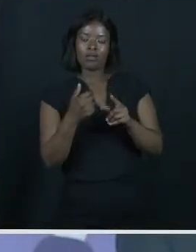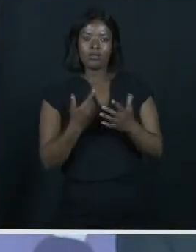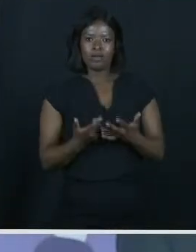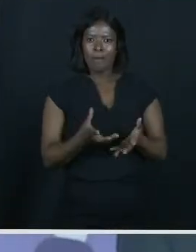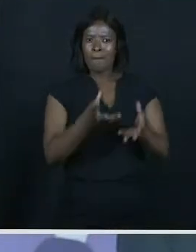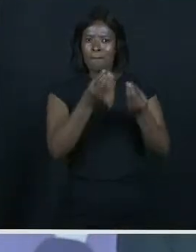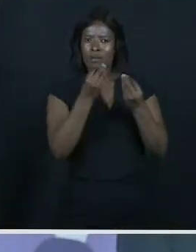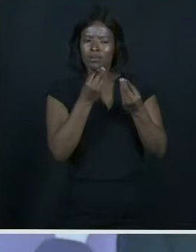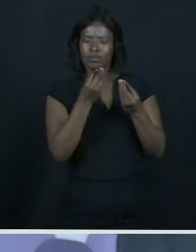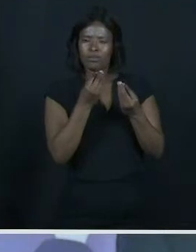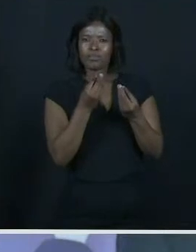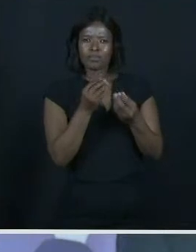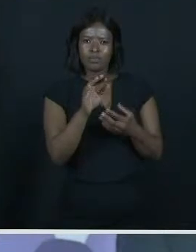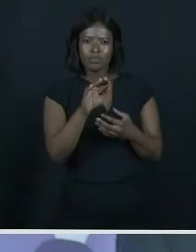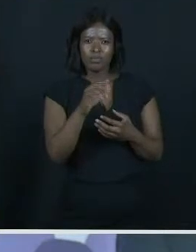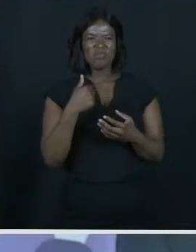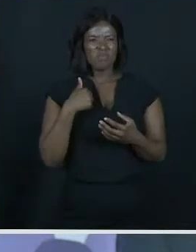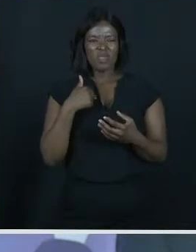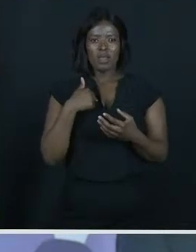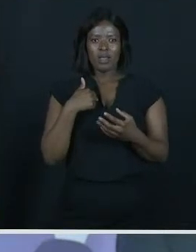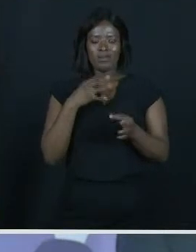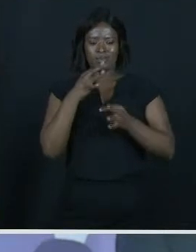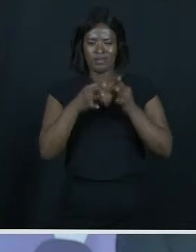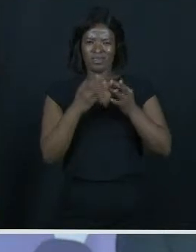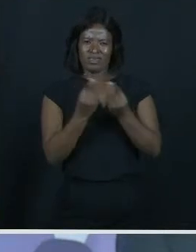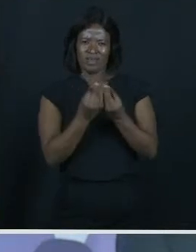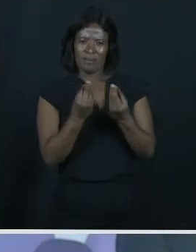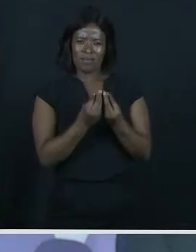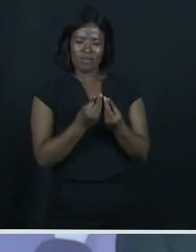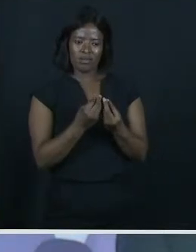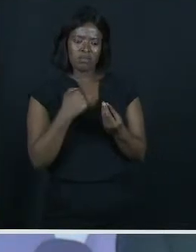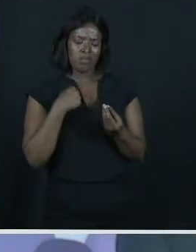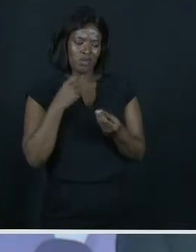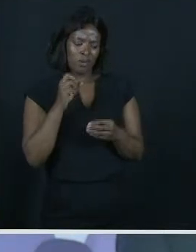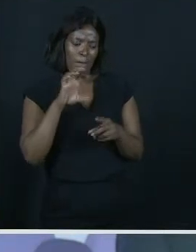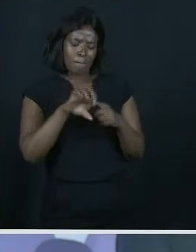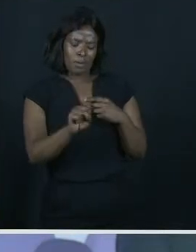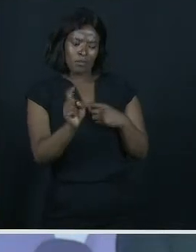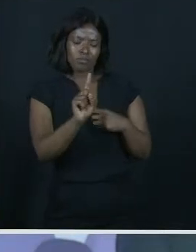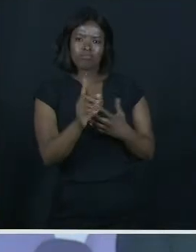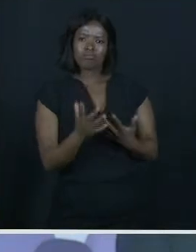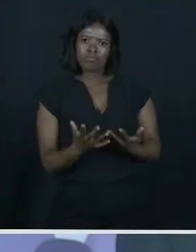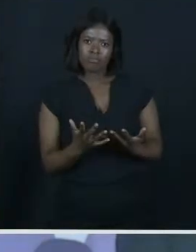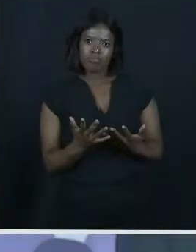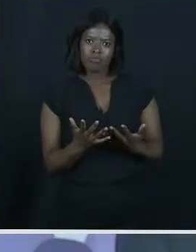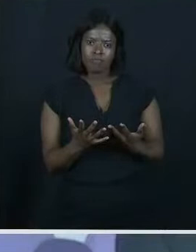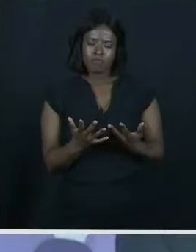picked up at some point that I felt I needed to say something about is